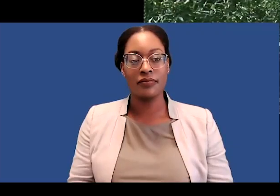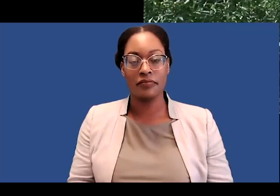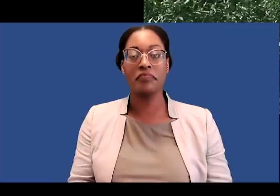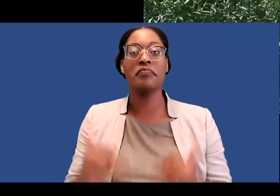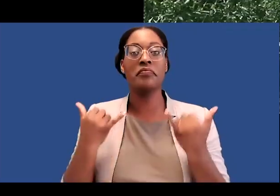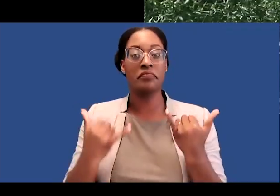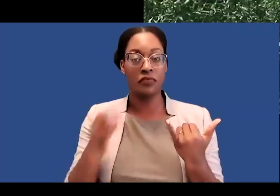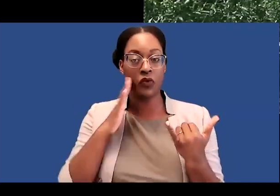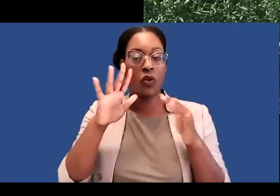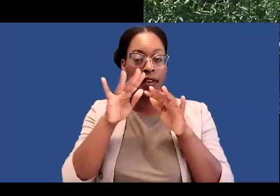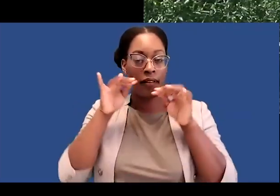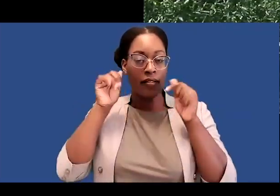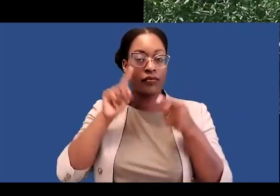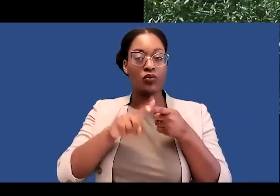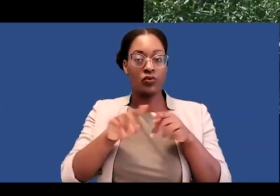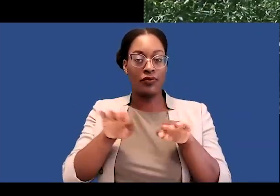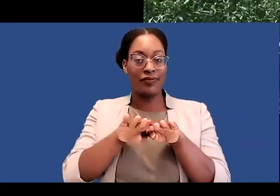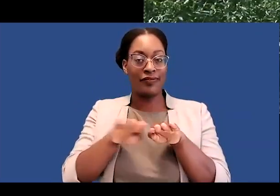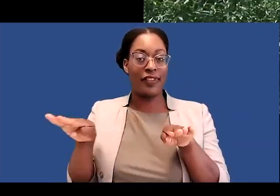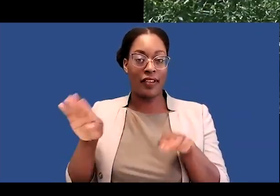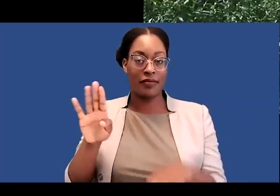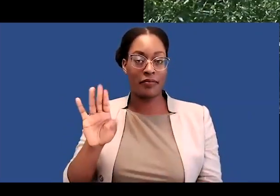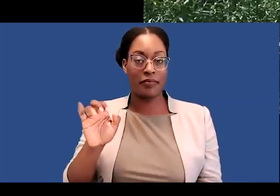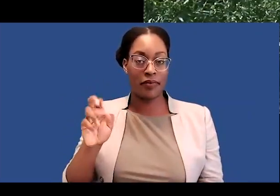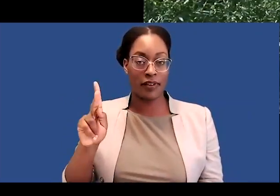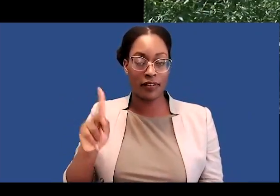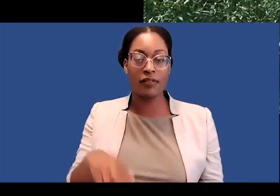We're going to inhale into a flat back, palms on the shins,